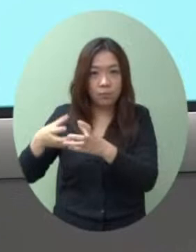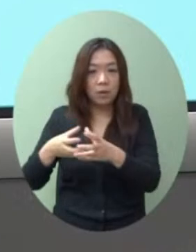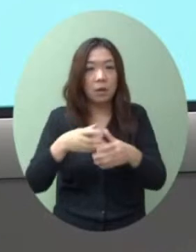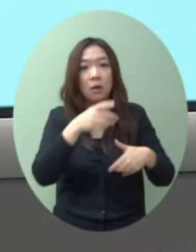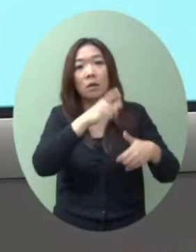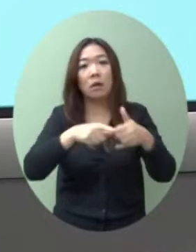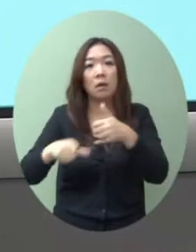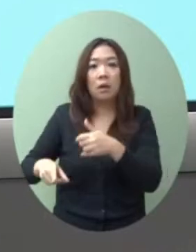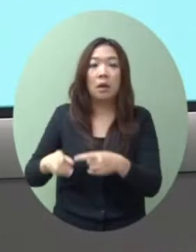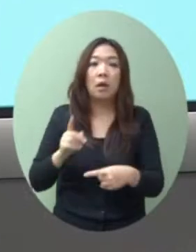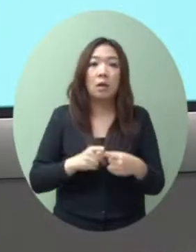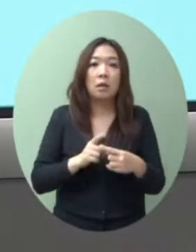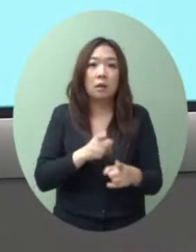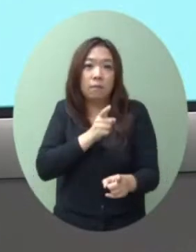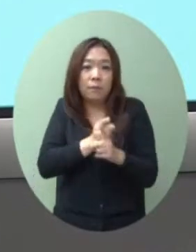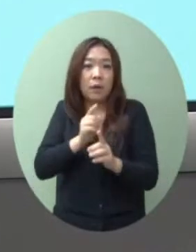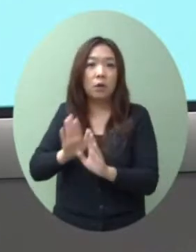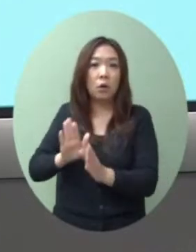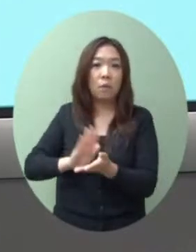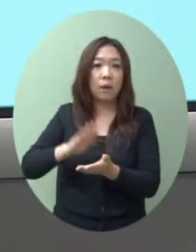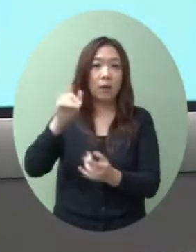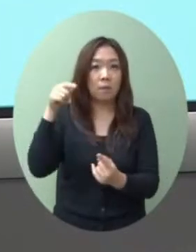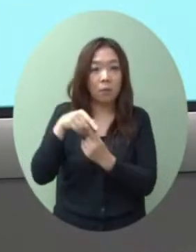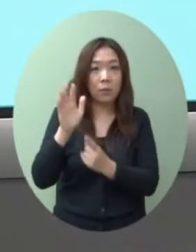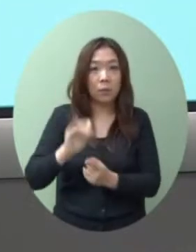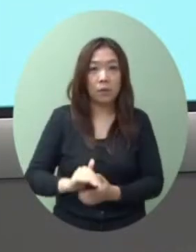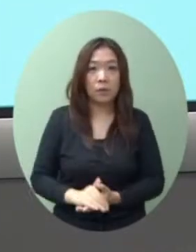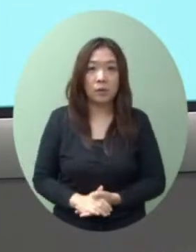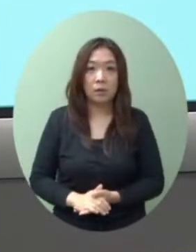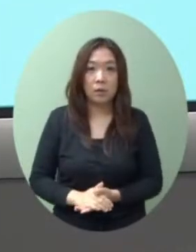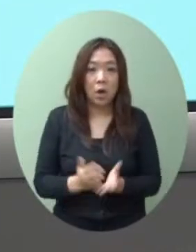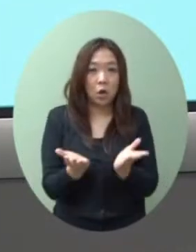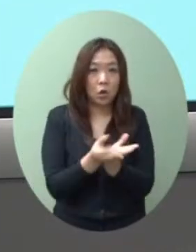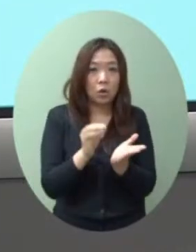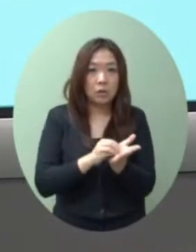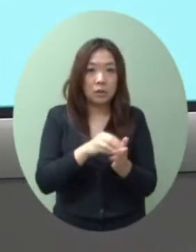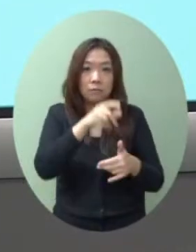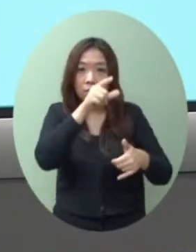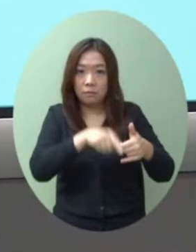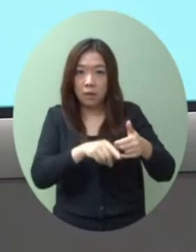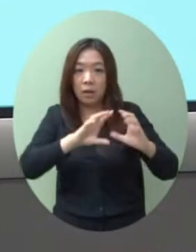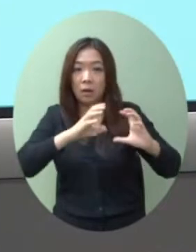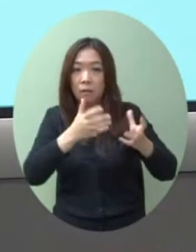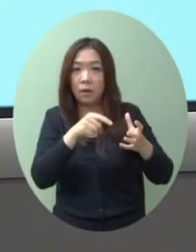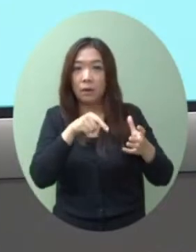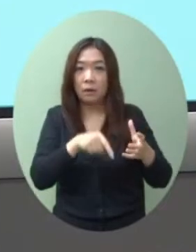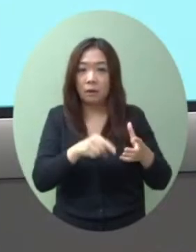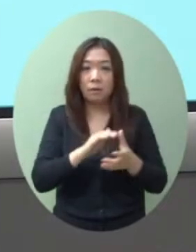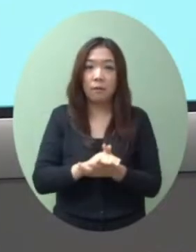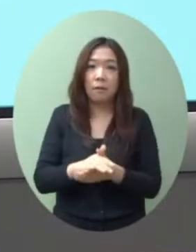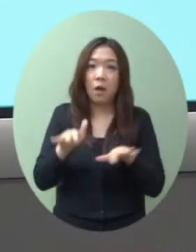ensure we can precisely control the risk pertained with certain groups of people.